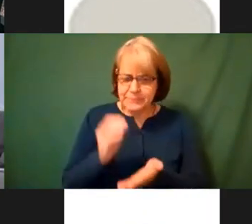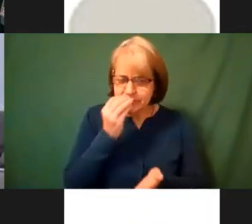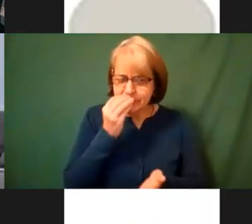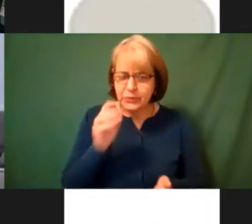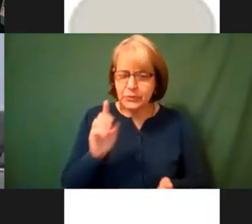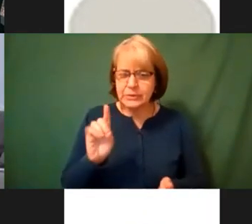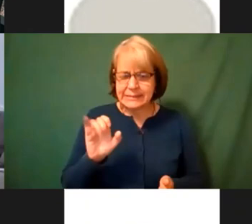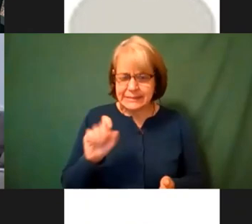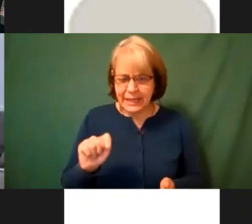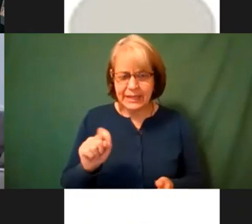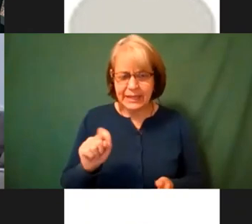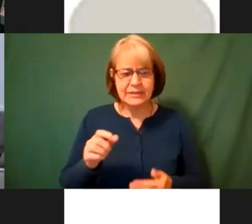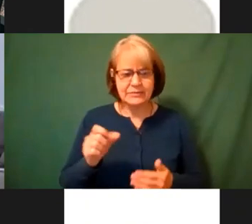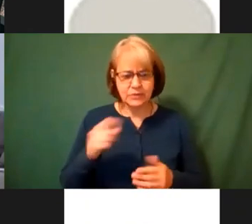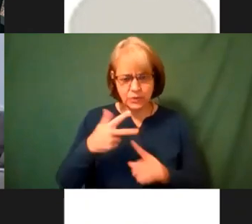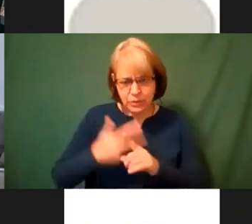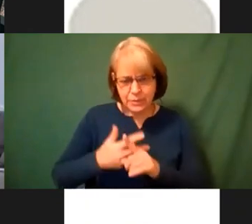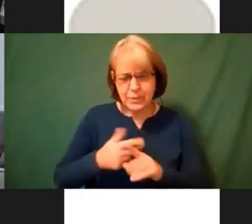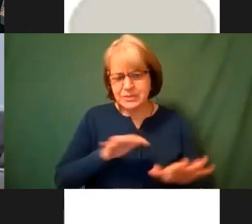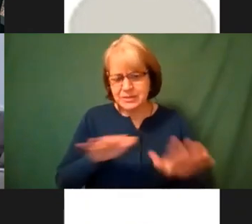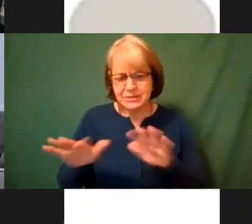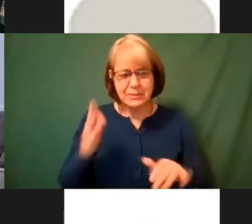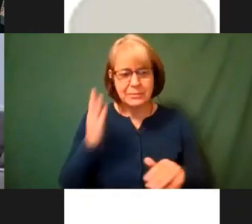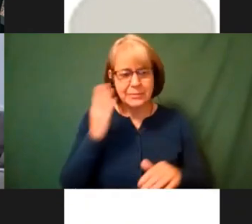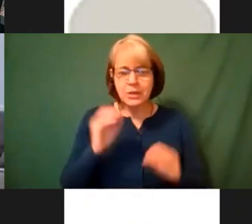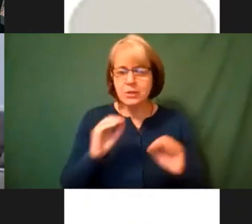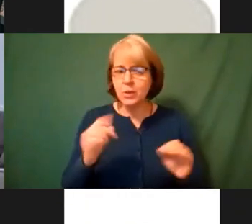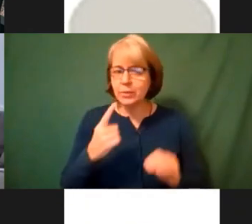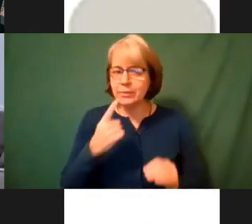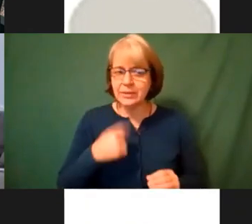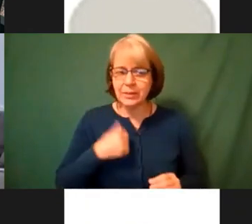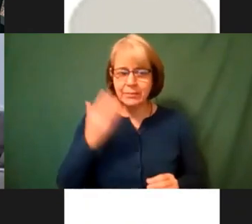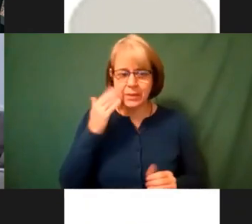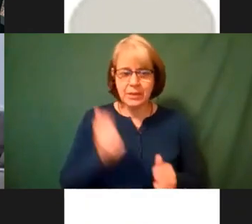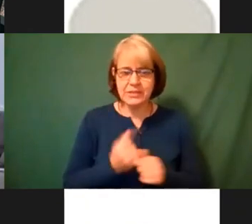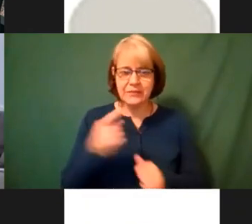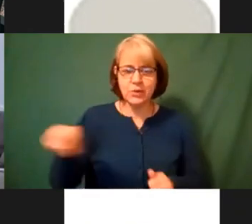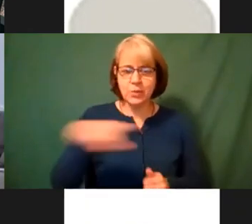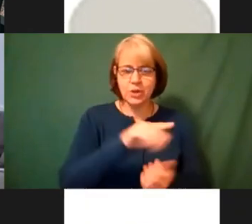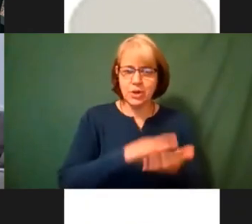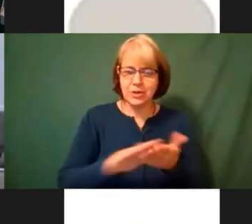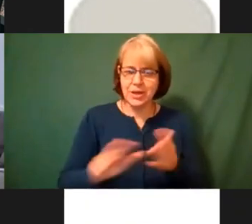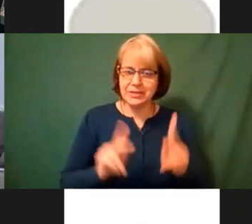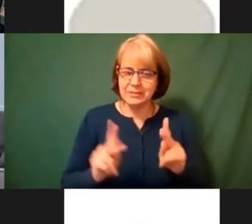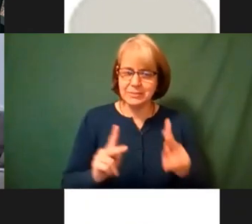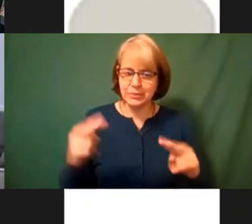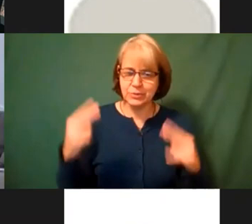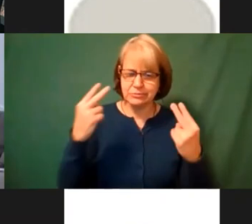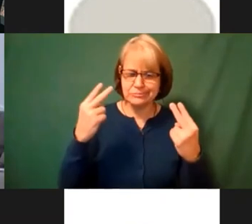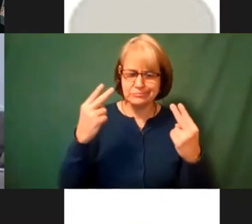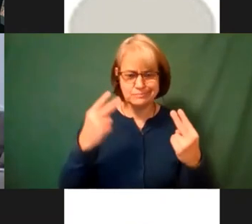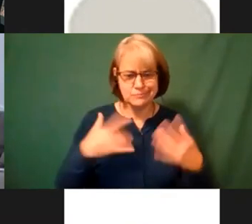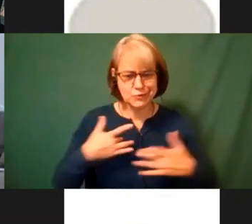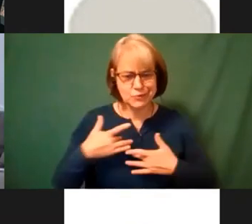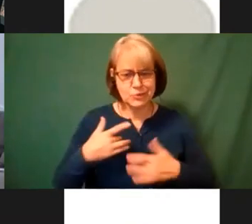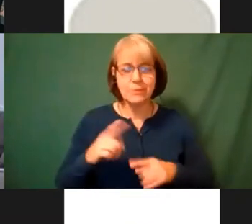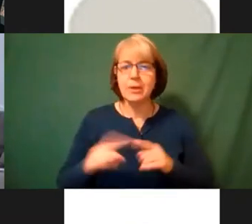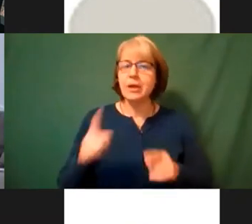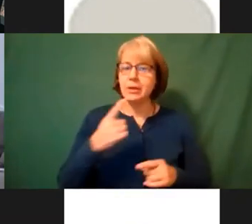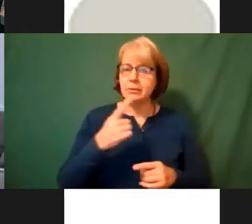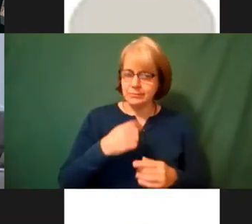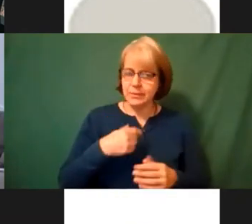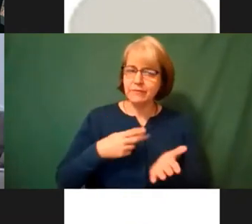shit has gotten real. I got to, you know, because no one's going to tell me because everybody around me is really nice. And so I had to tell